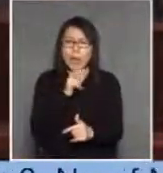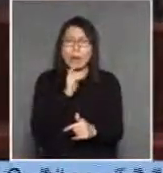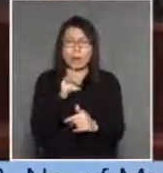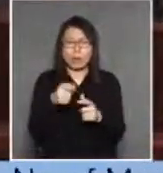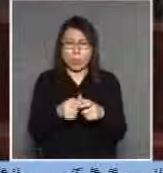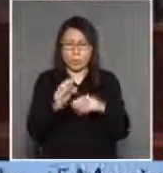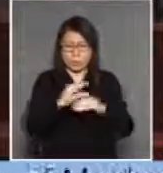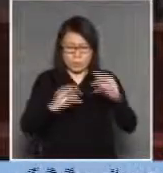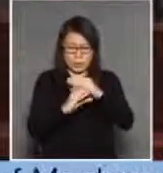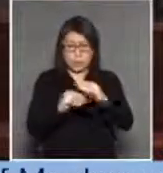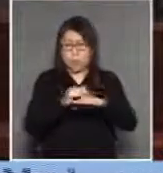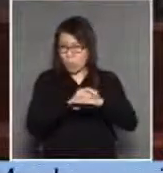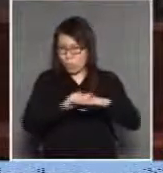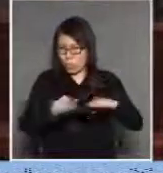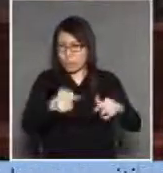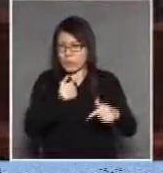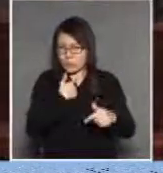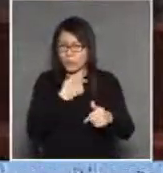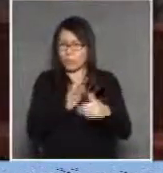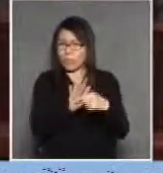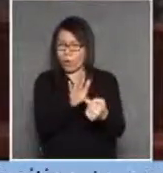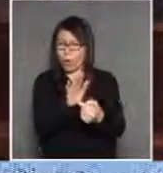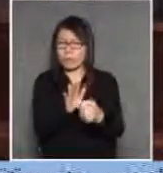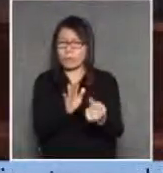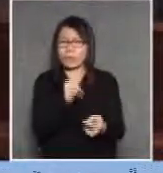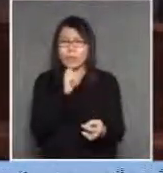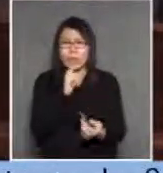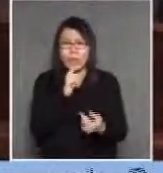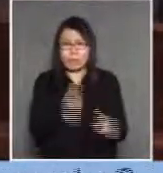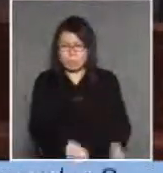arrangement of dispersion of the crowd, and there should be